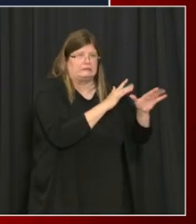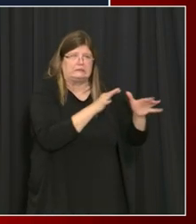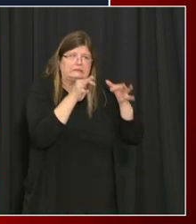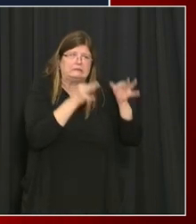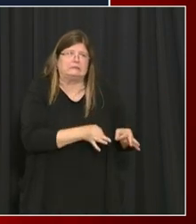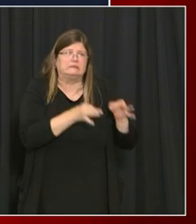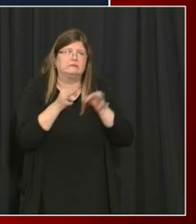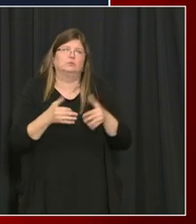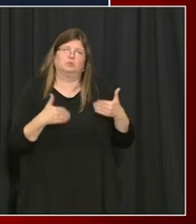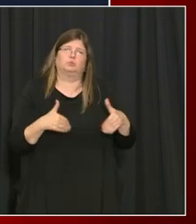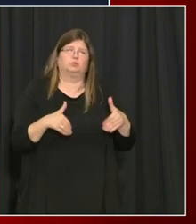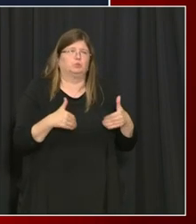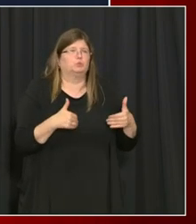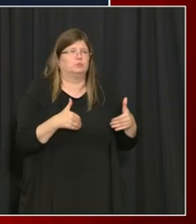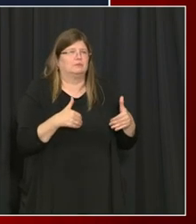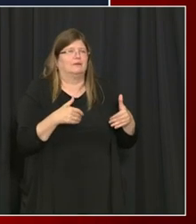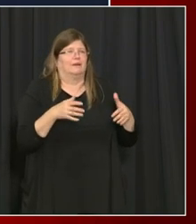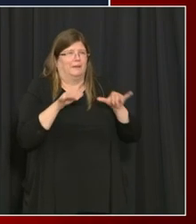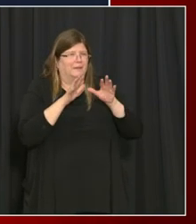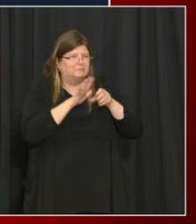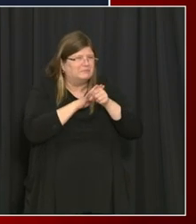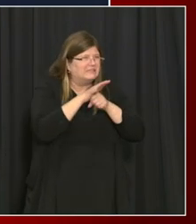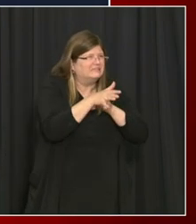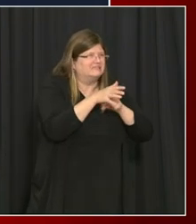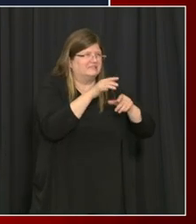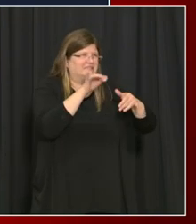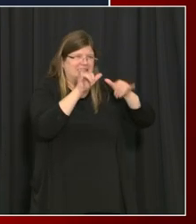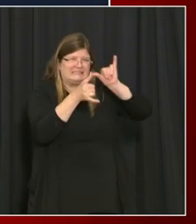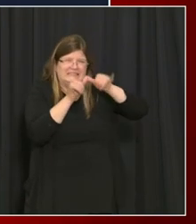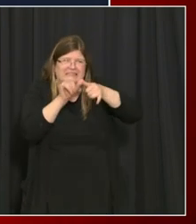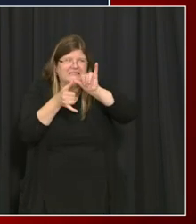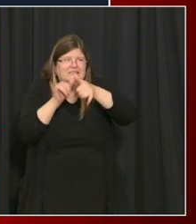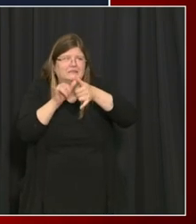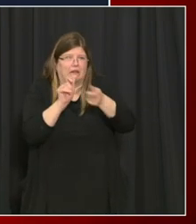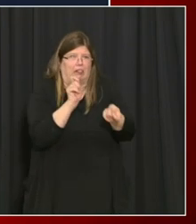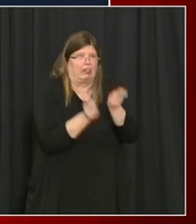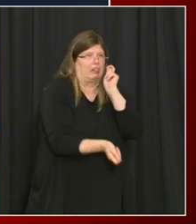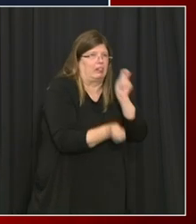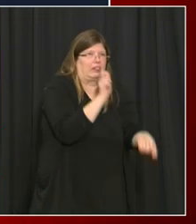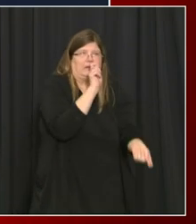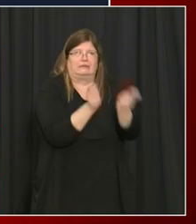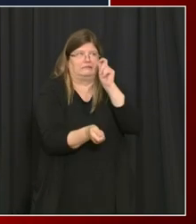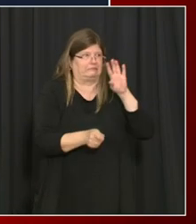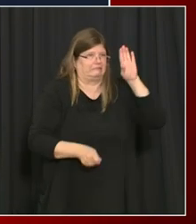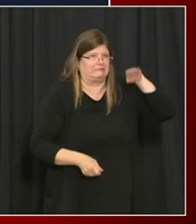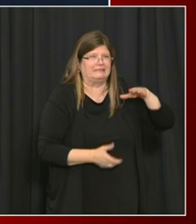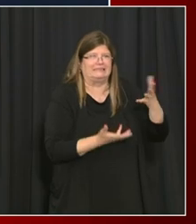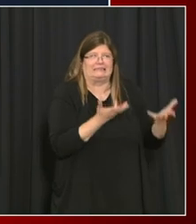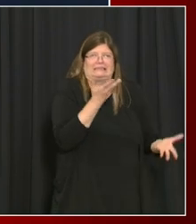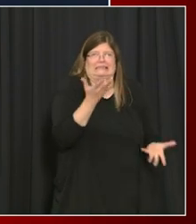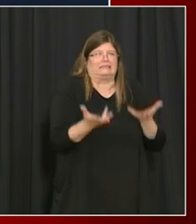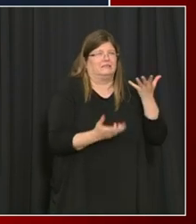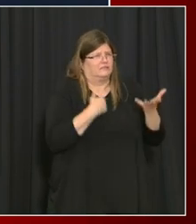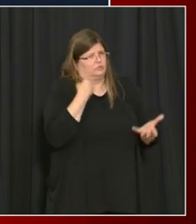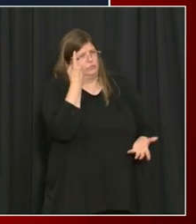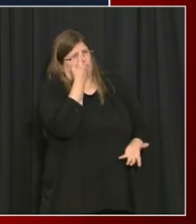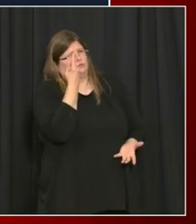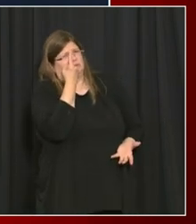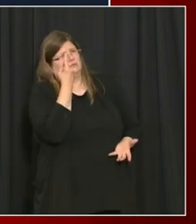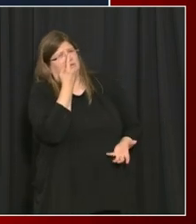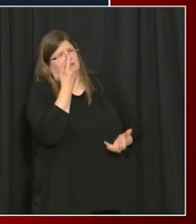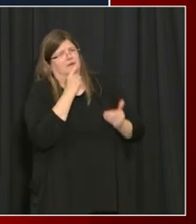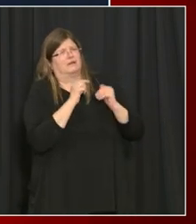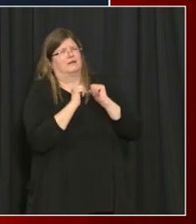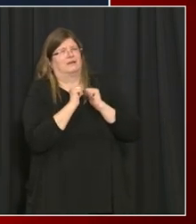examples of metrics that have changed over the past few weeks. And I'm wondering how you